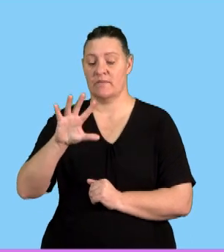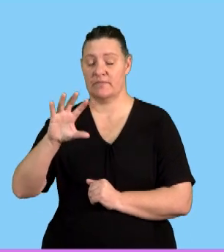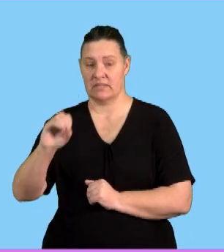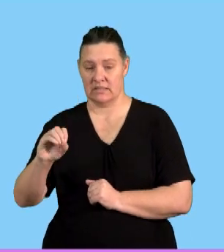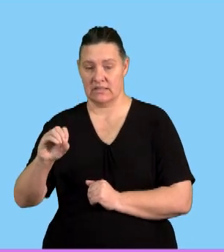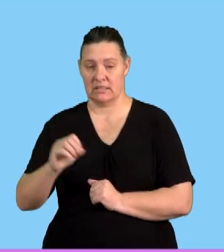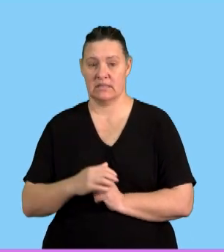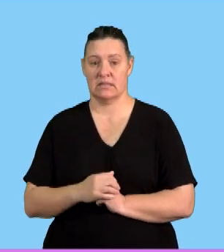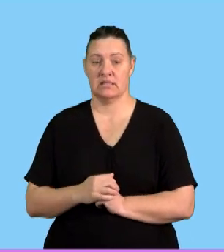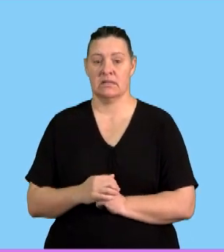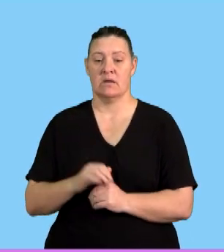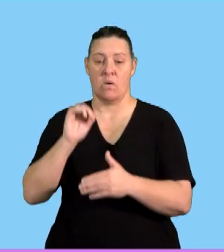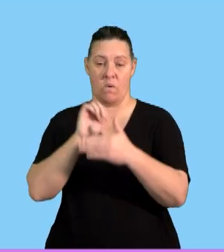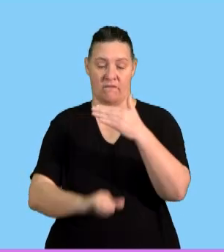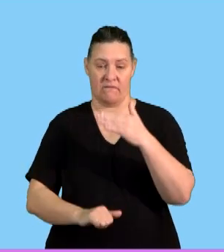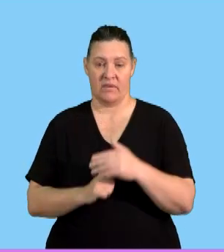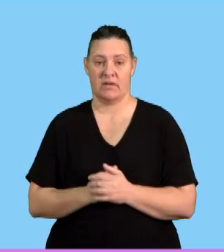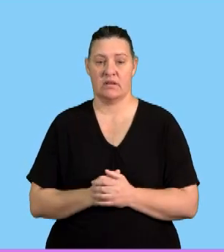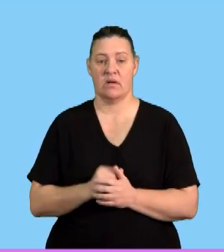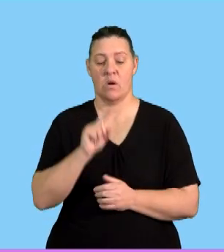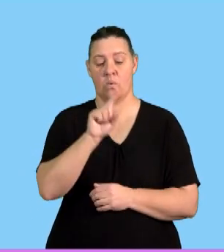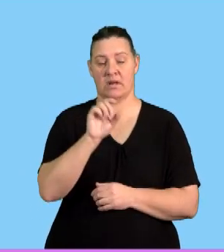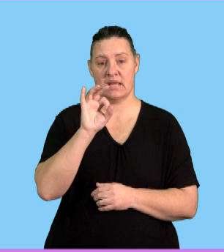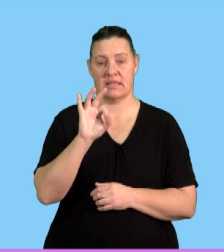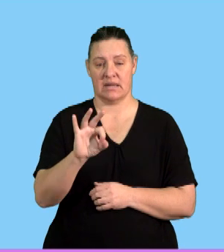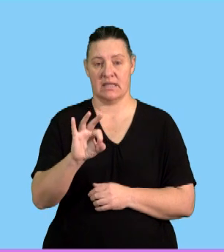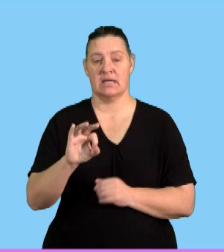32,250 minus the